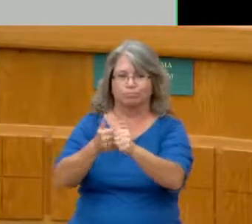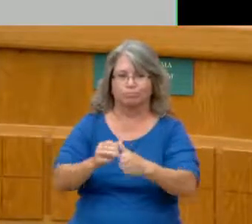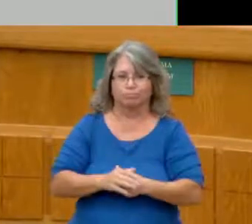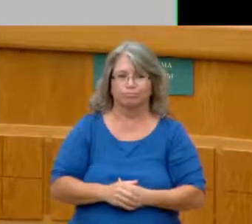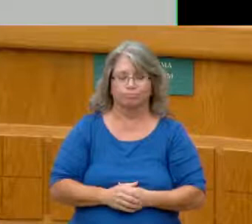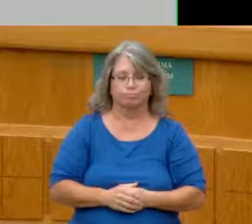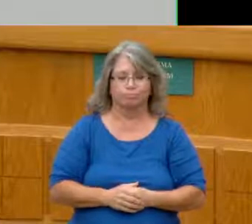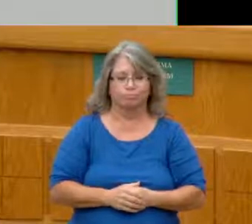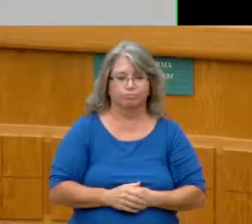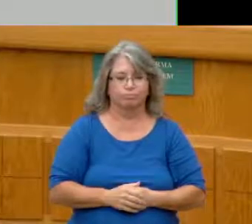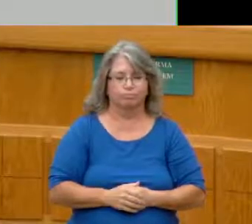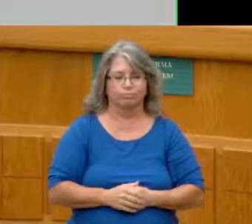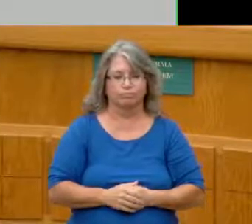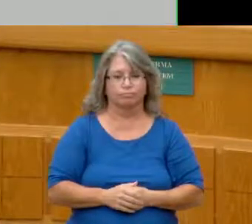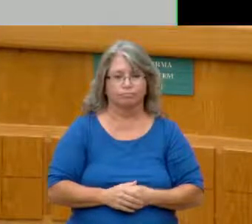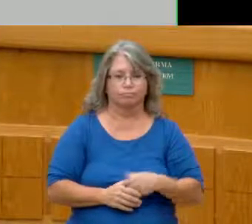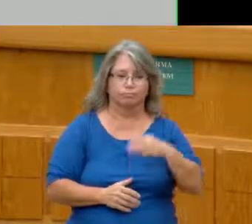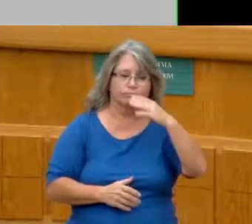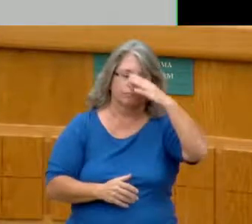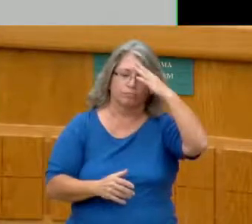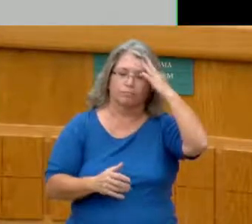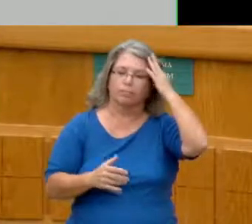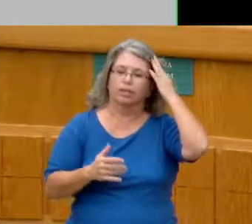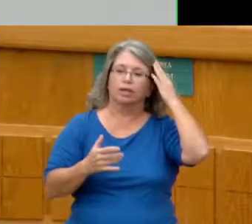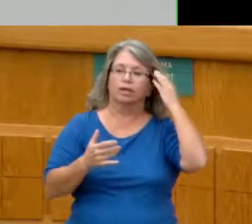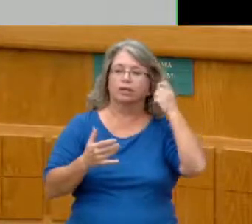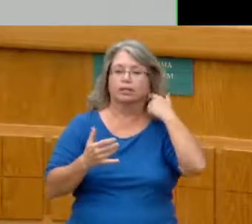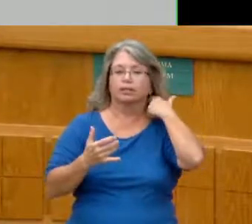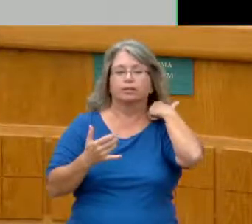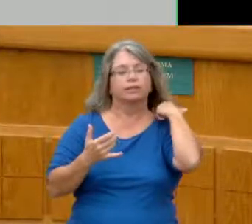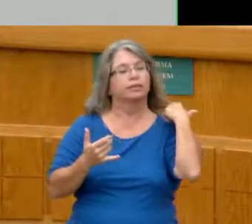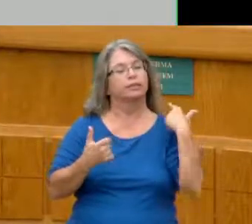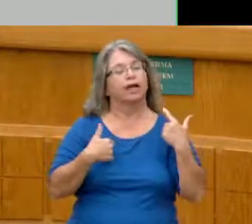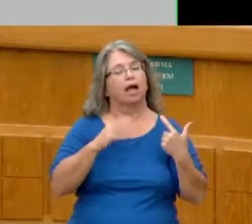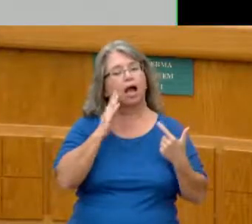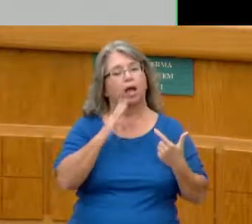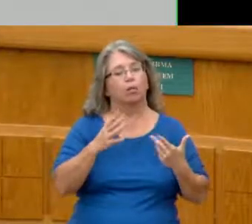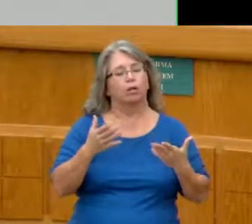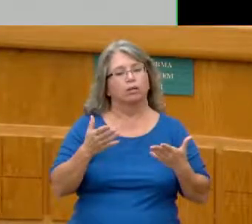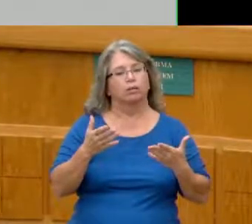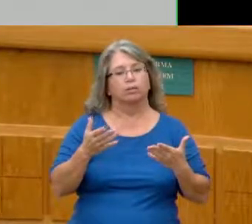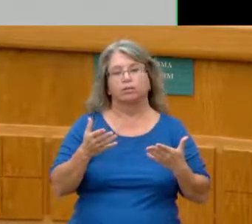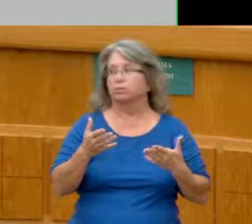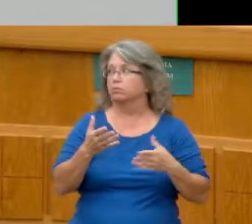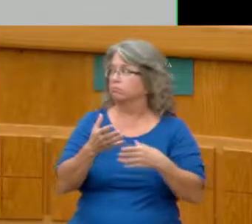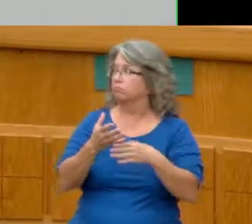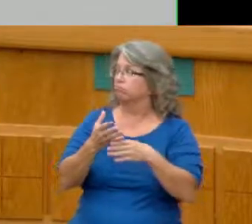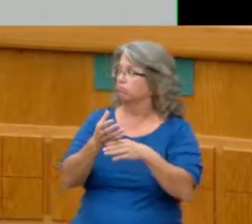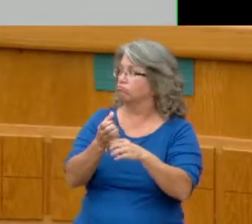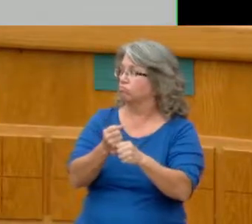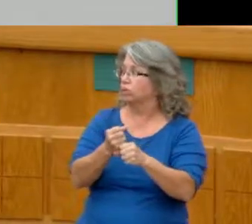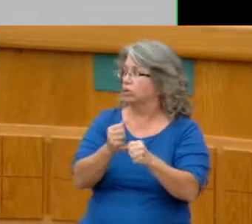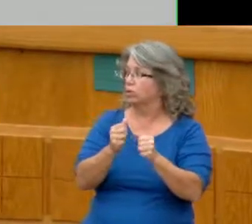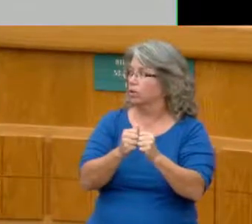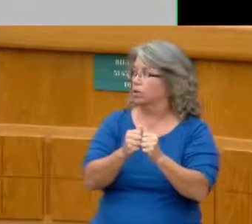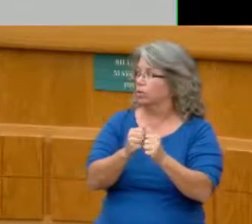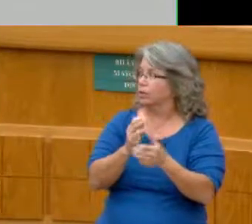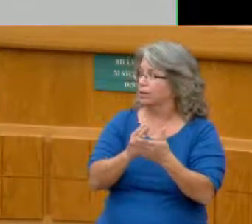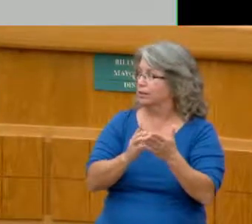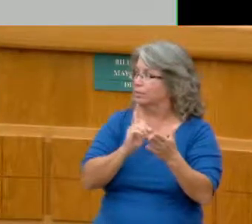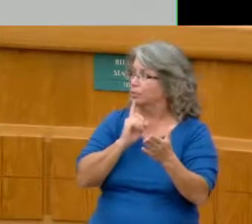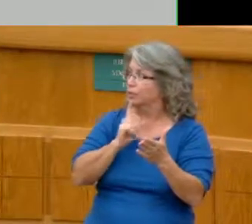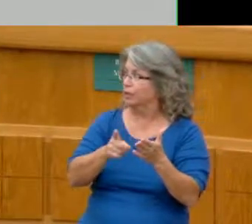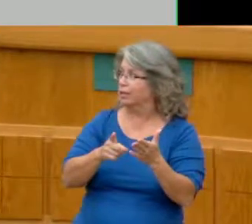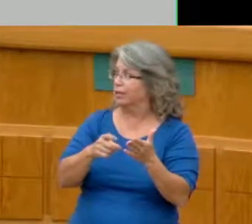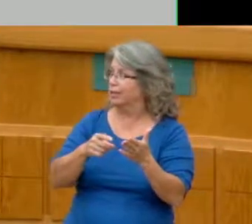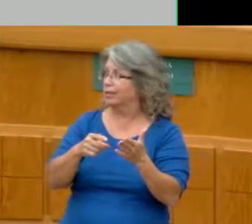Okay, I'm gonna round it out here with these really cutting edge graphics, but I think they cut to the chase